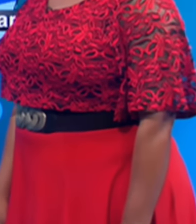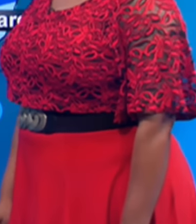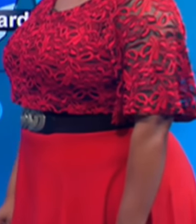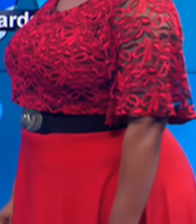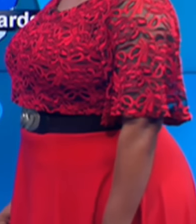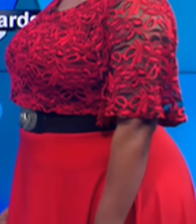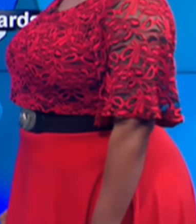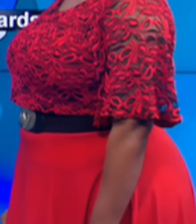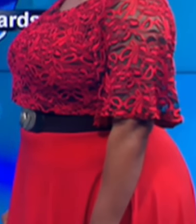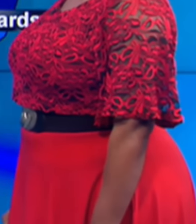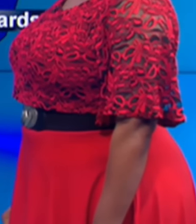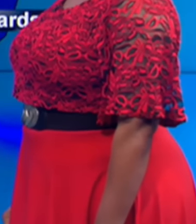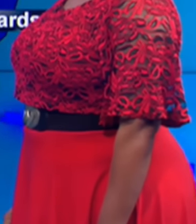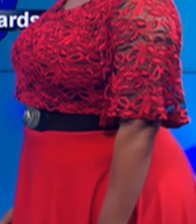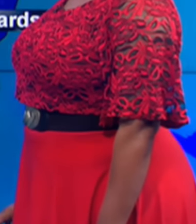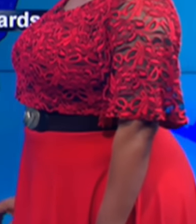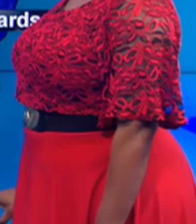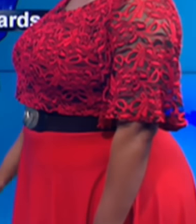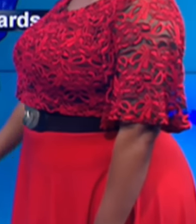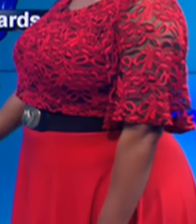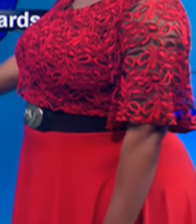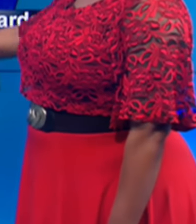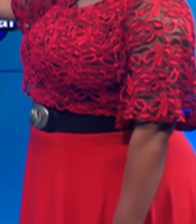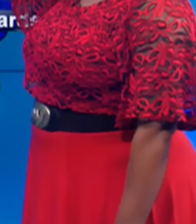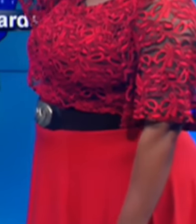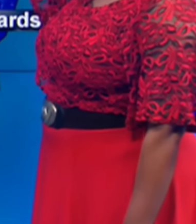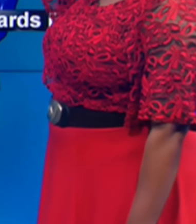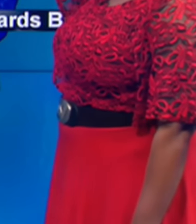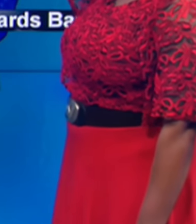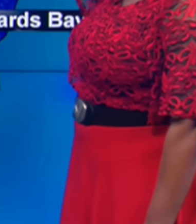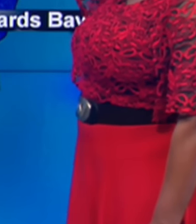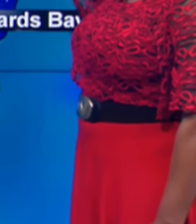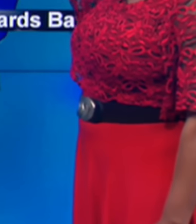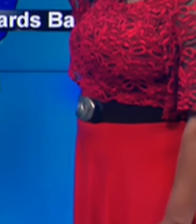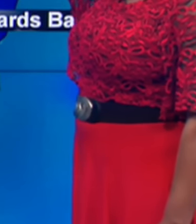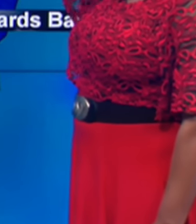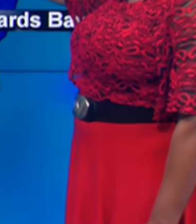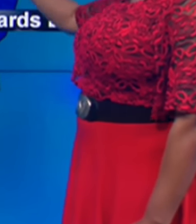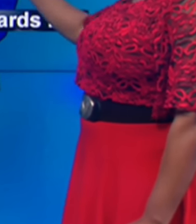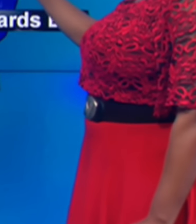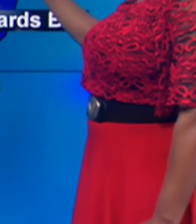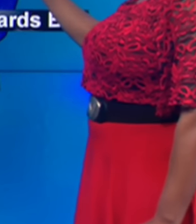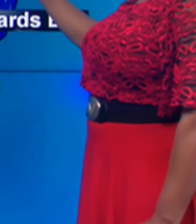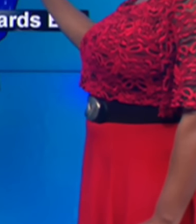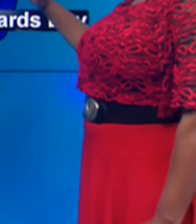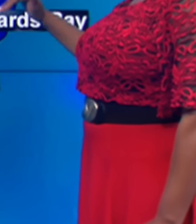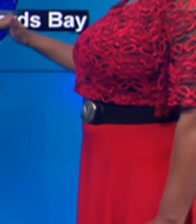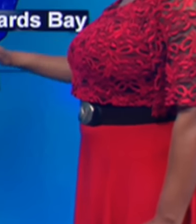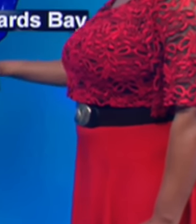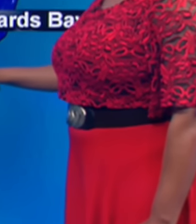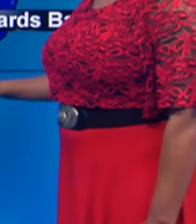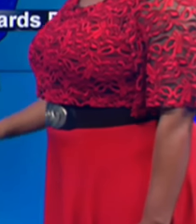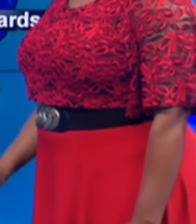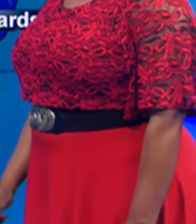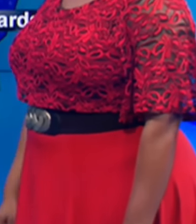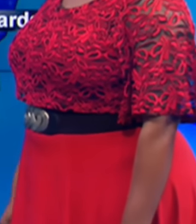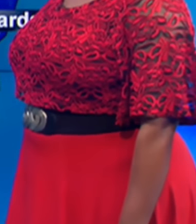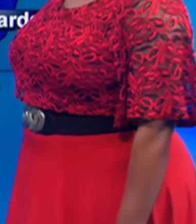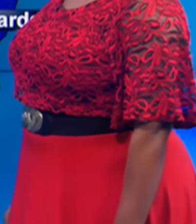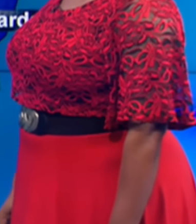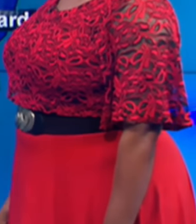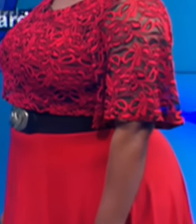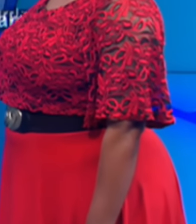gona ka diperesente tše 60 ge re lebelela gona go sasa ba re lemoša gore dipula di sa le gona gona go la Limpopo go tsenelela Mpumalanga dikarolong tše dingwe gona